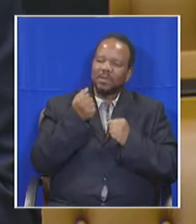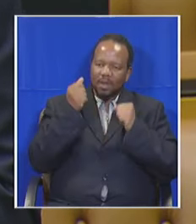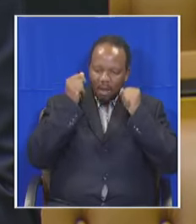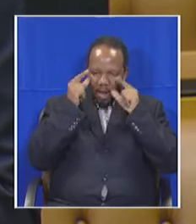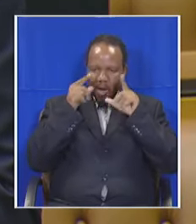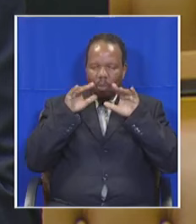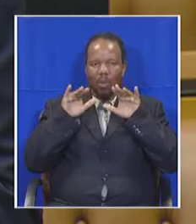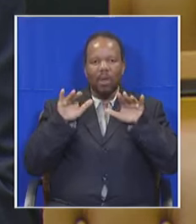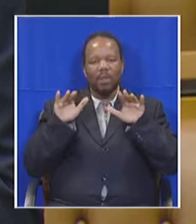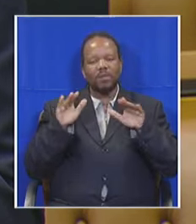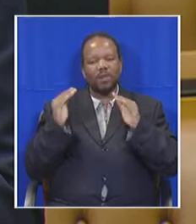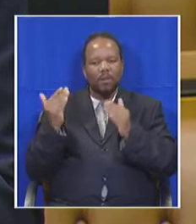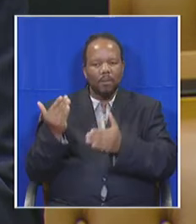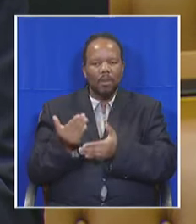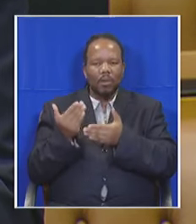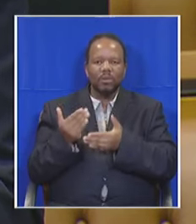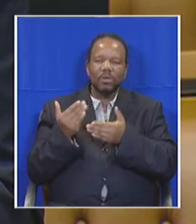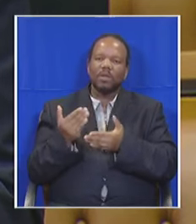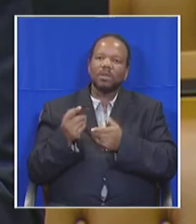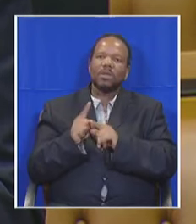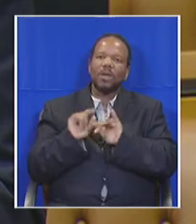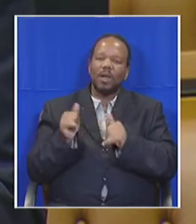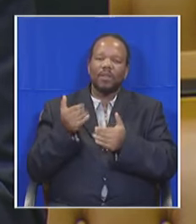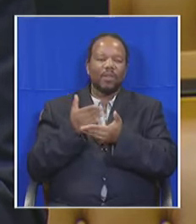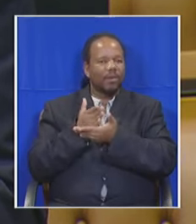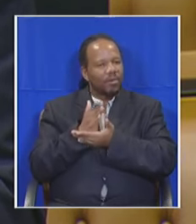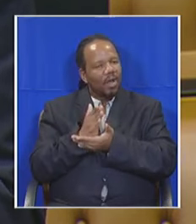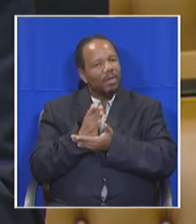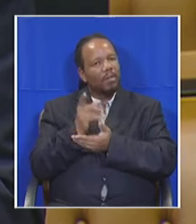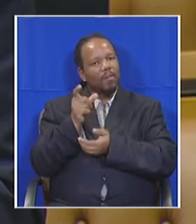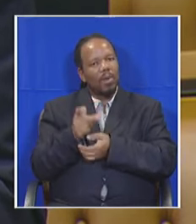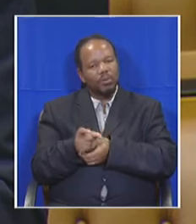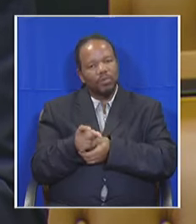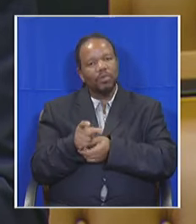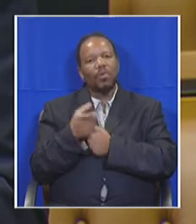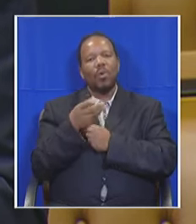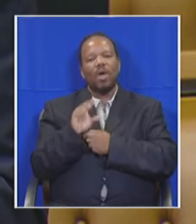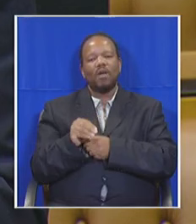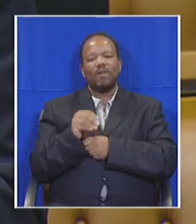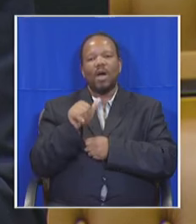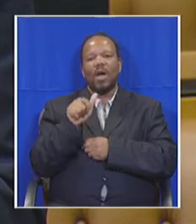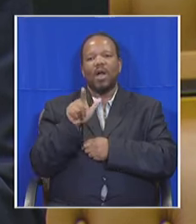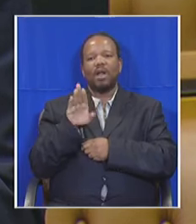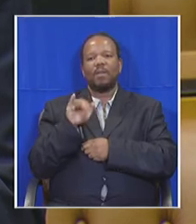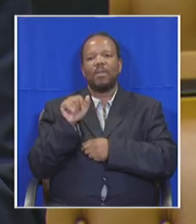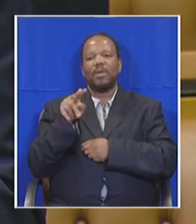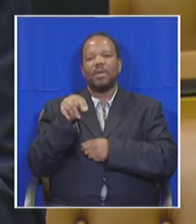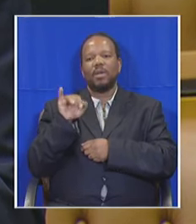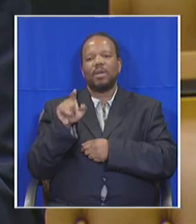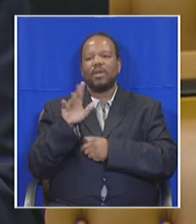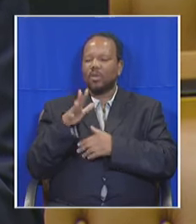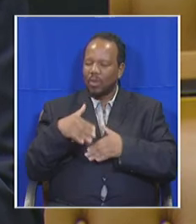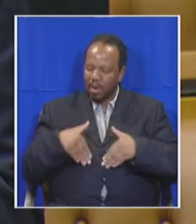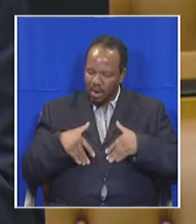their efforts to protect and preserve the rights of persons with albinism to life, dignity,